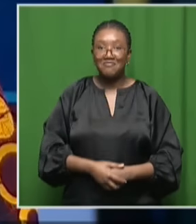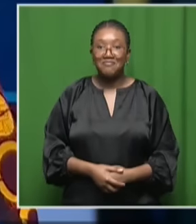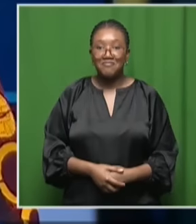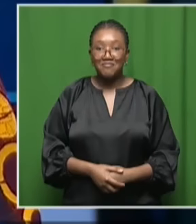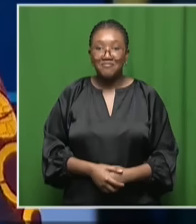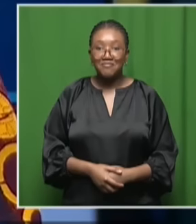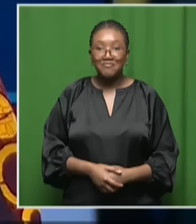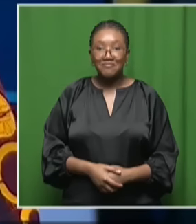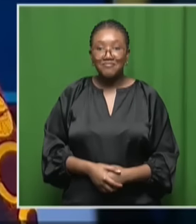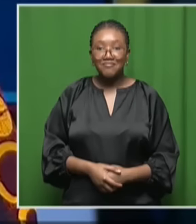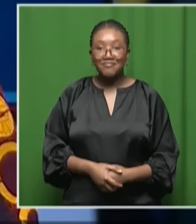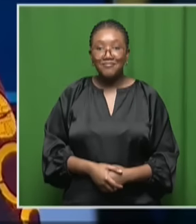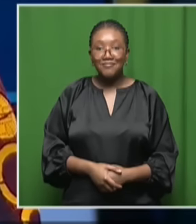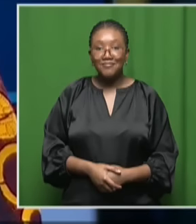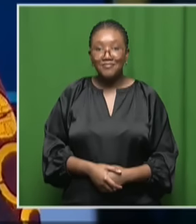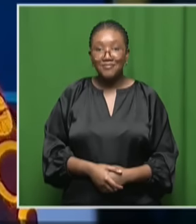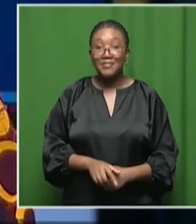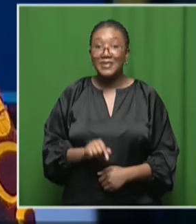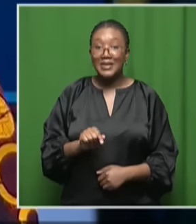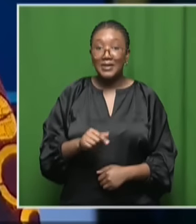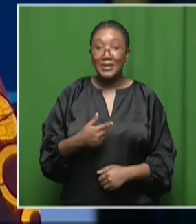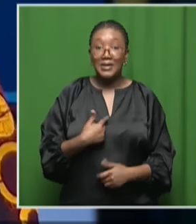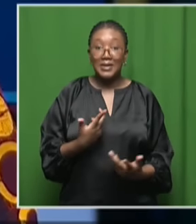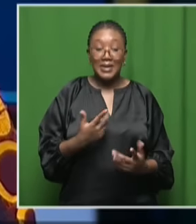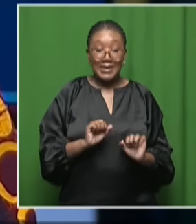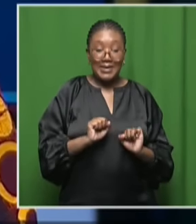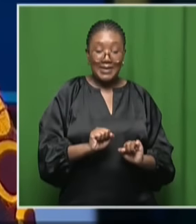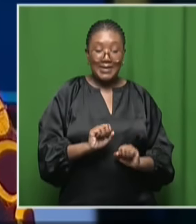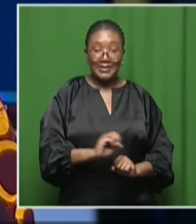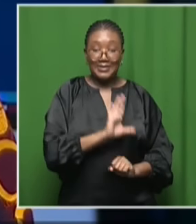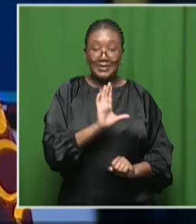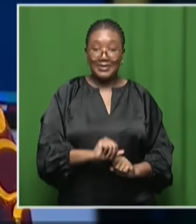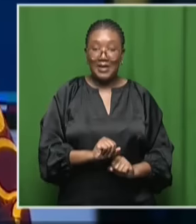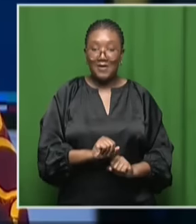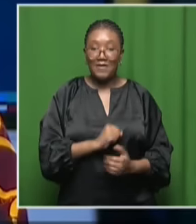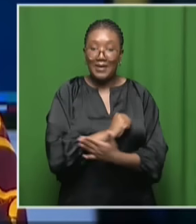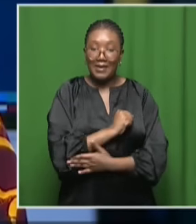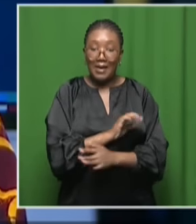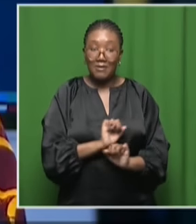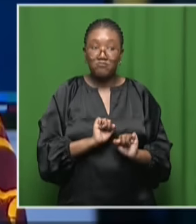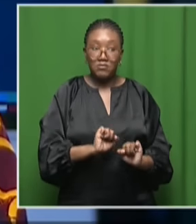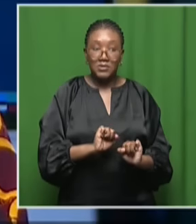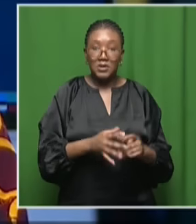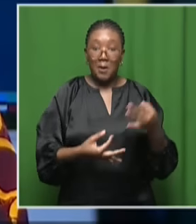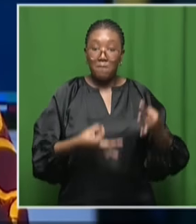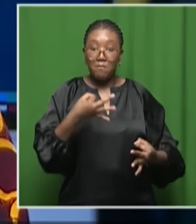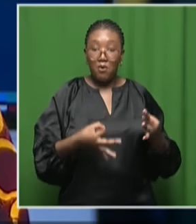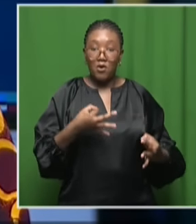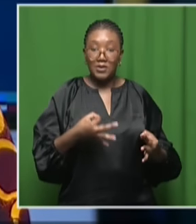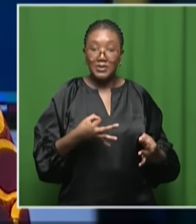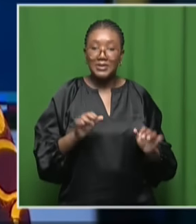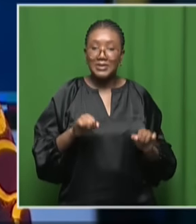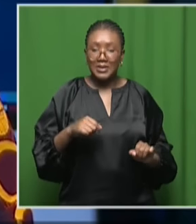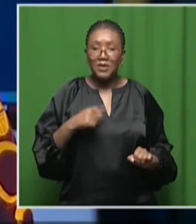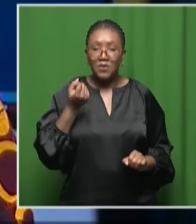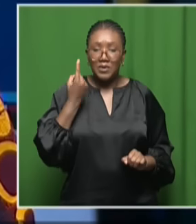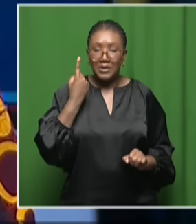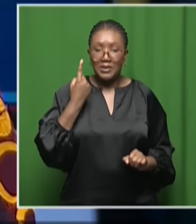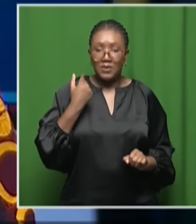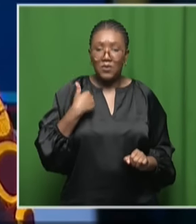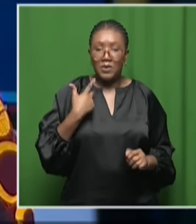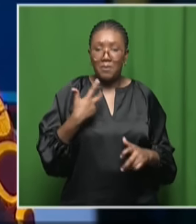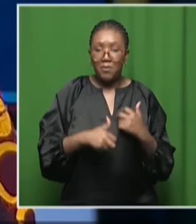that there's a context around domestic politics globally that we don't think about often with these kinds of summits, right?